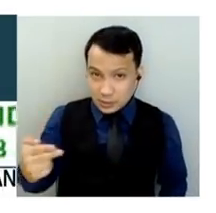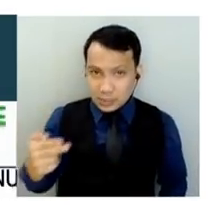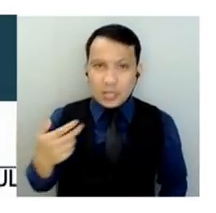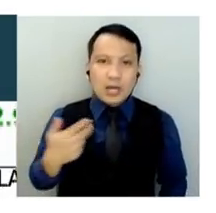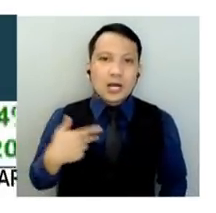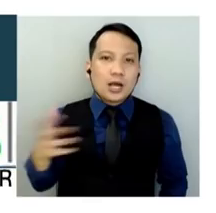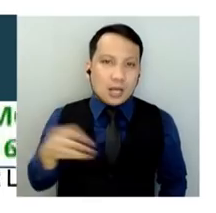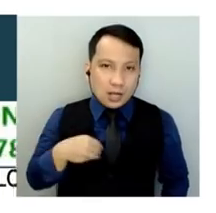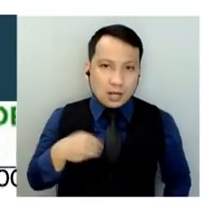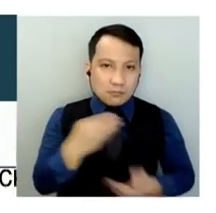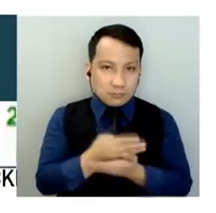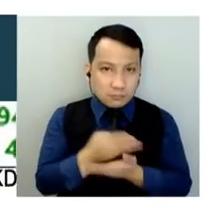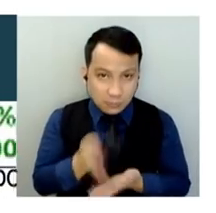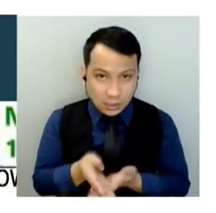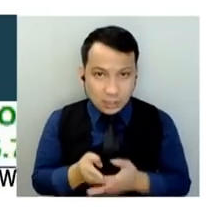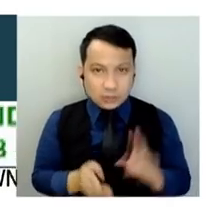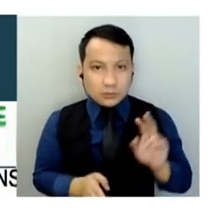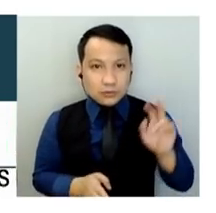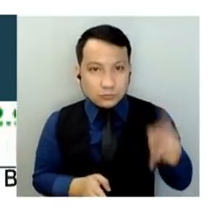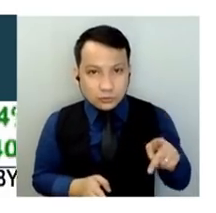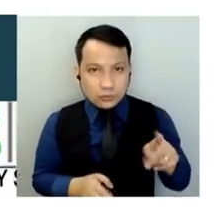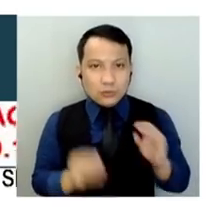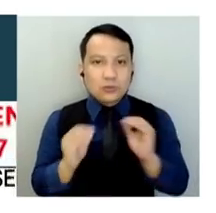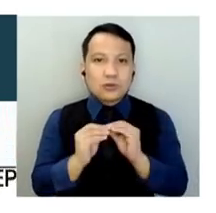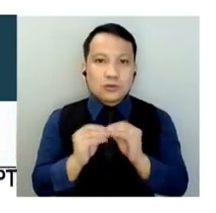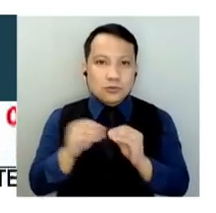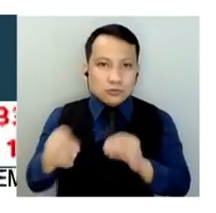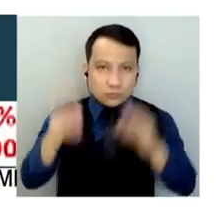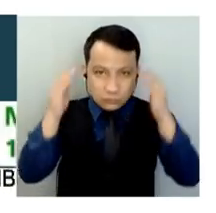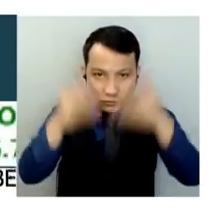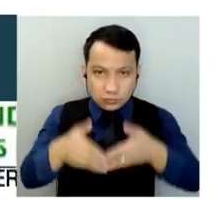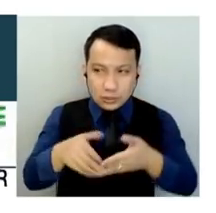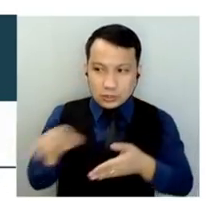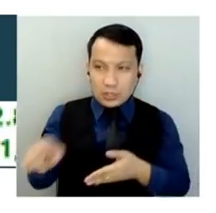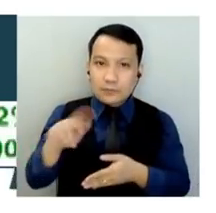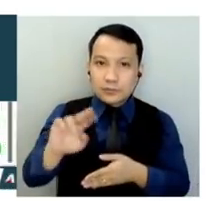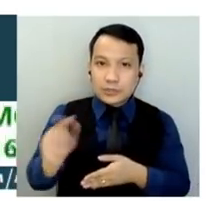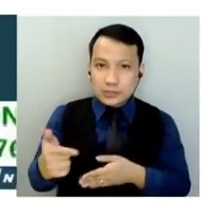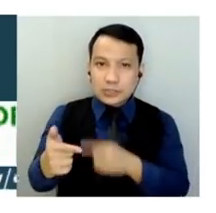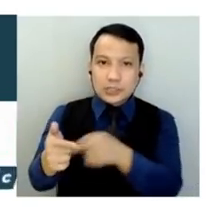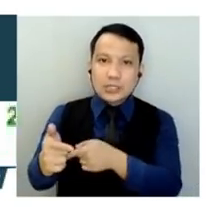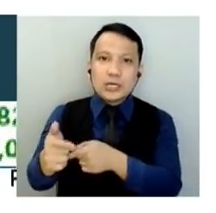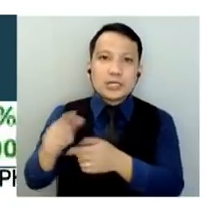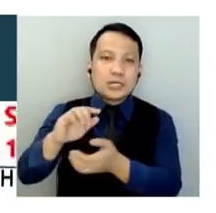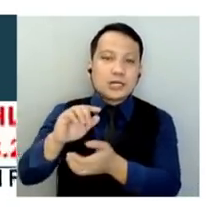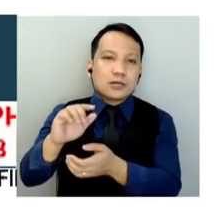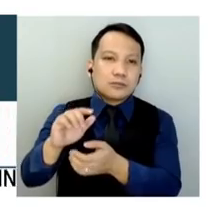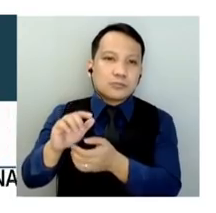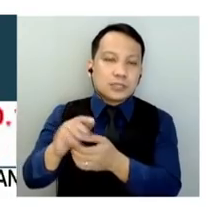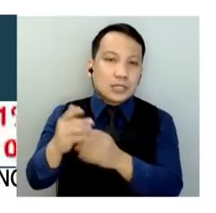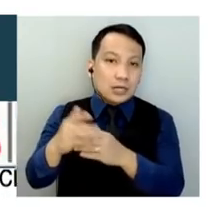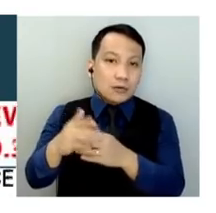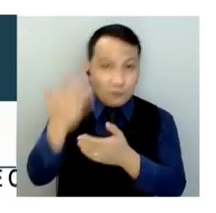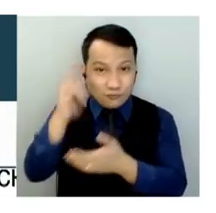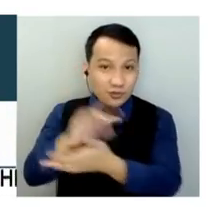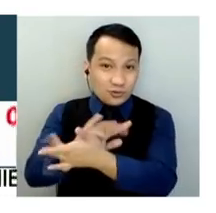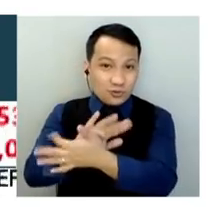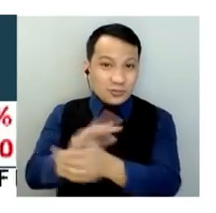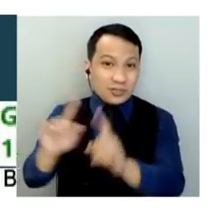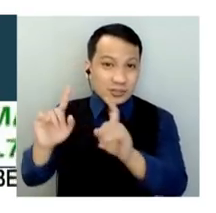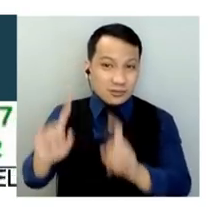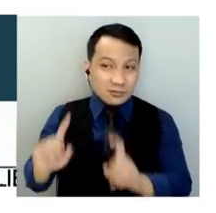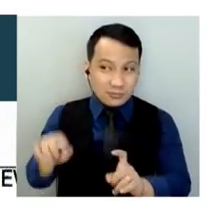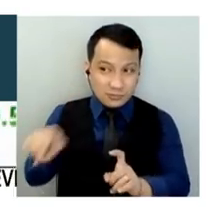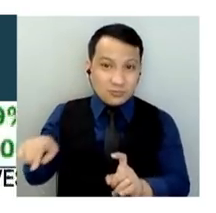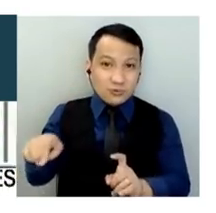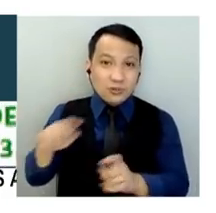UP system. PGH is the main referral hospital for COVID. as things stands right now,